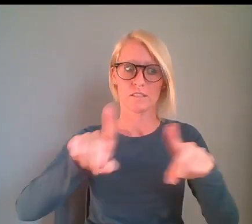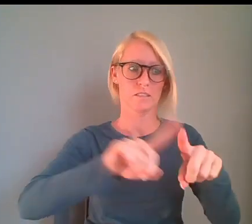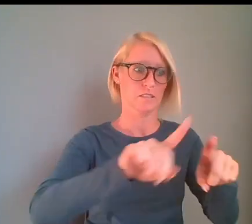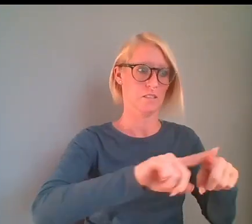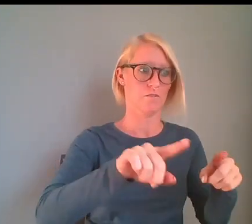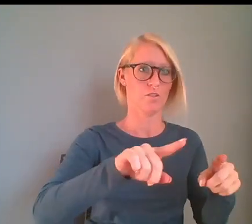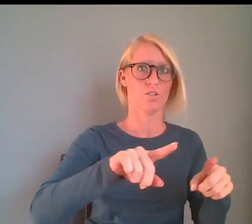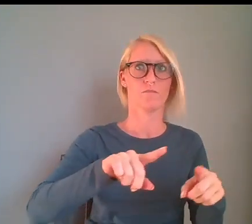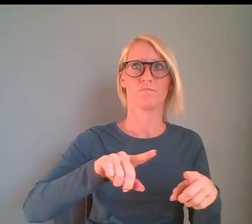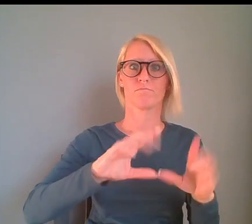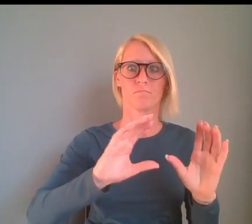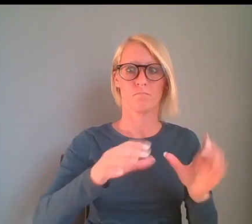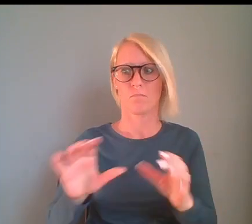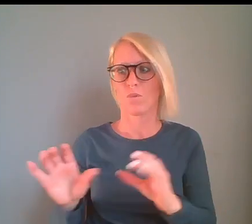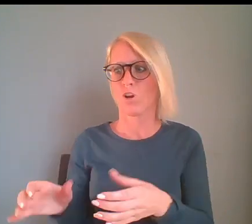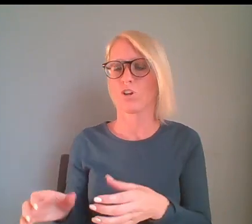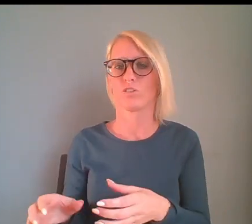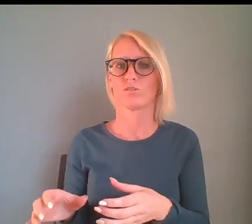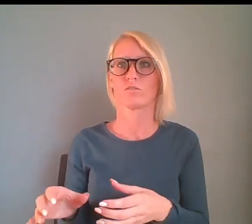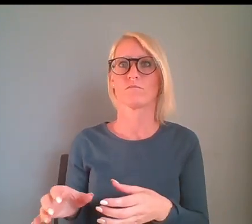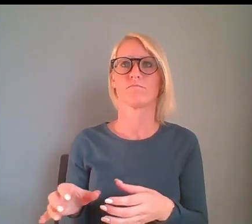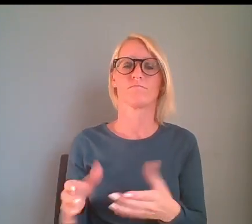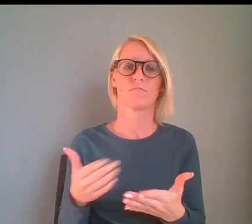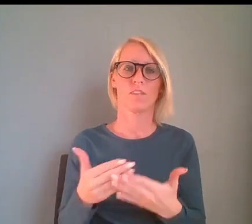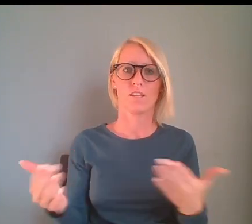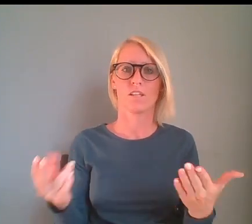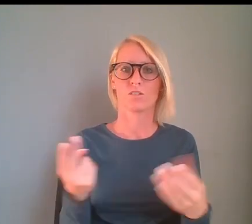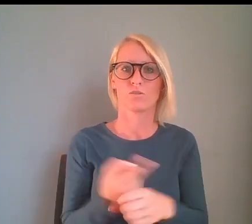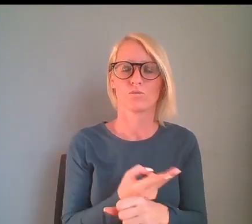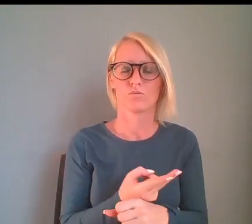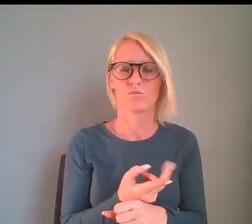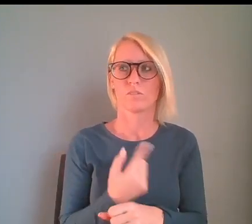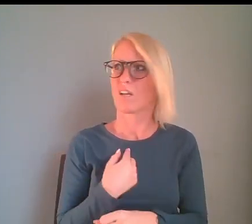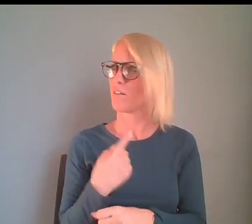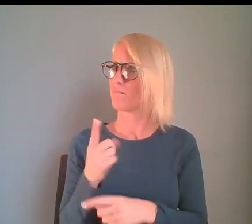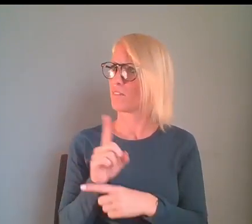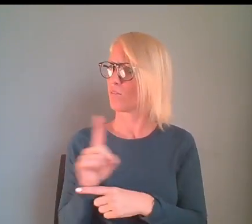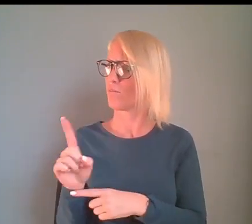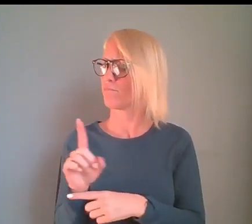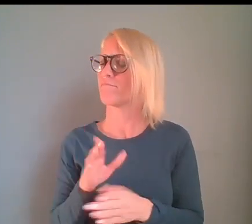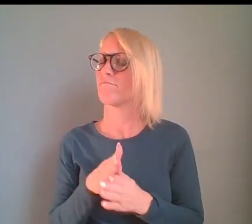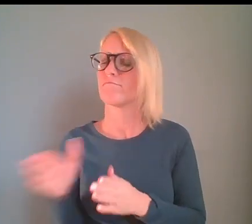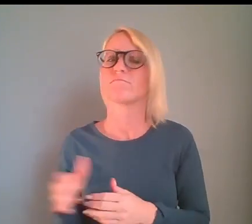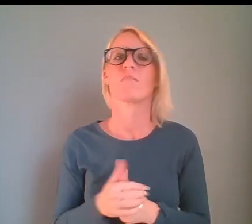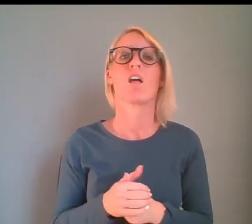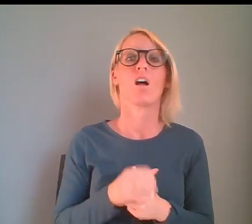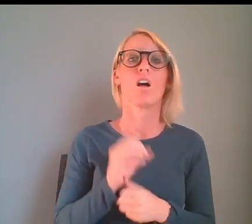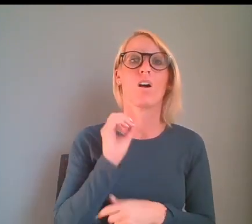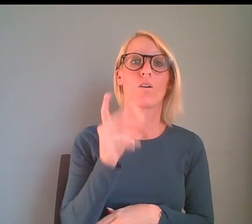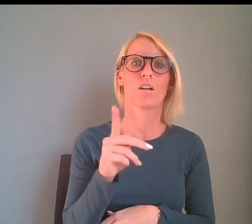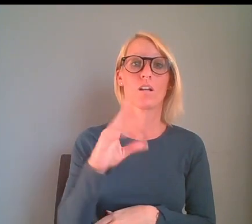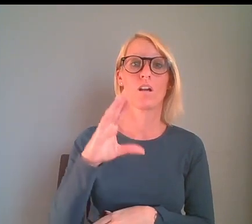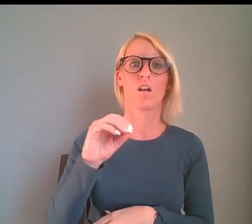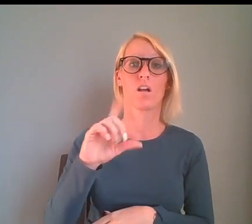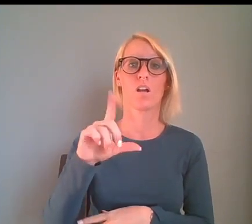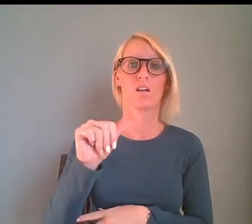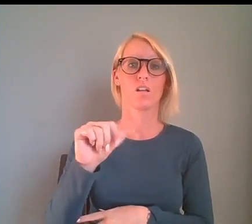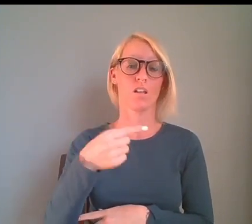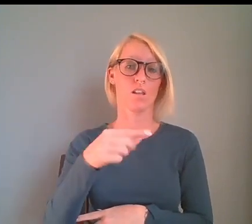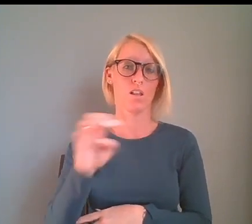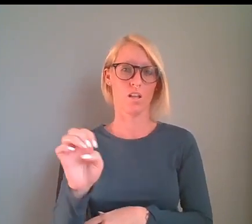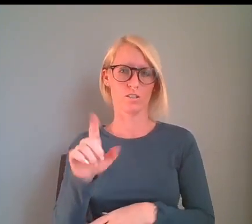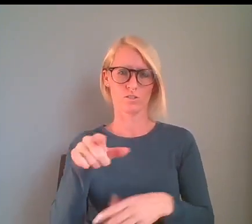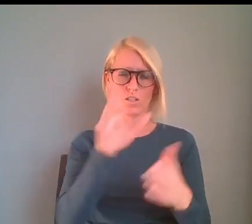you? Over on this side? Okay. It's a collage is just a mixture of different things. Like this is a